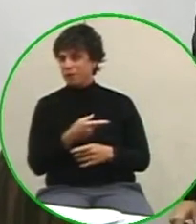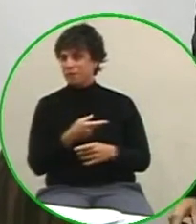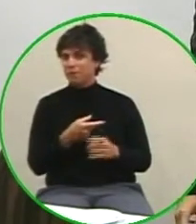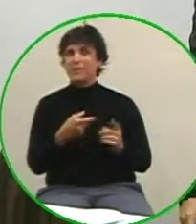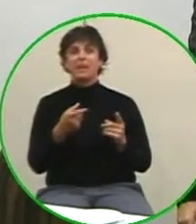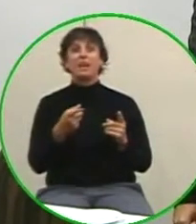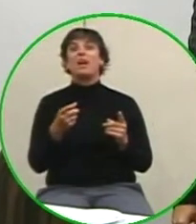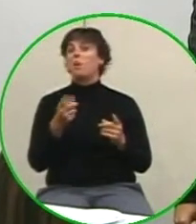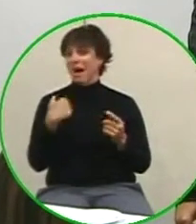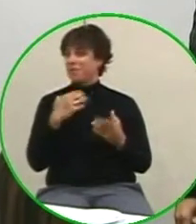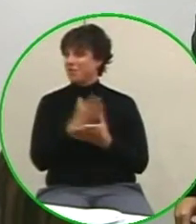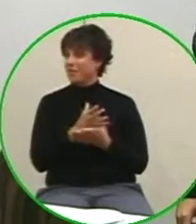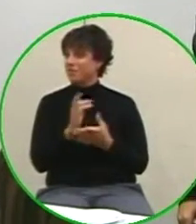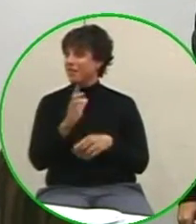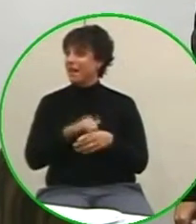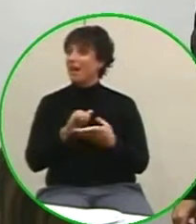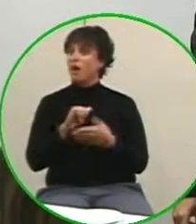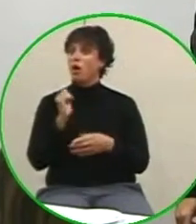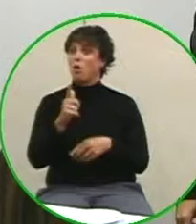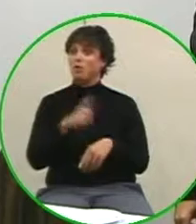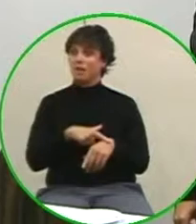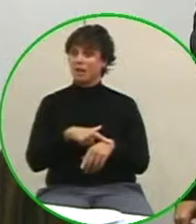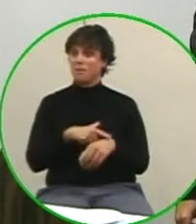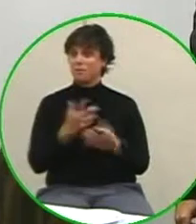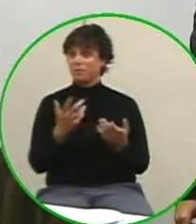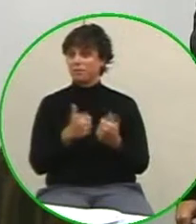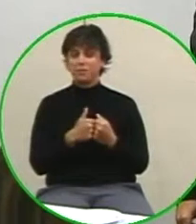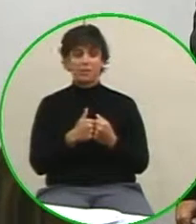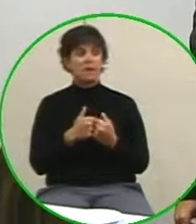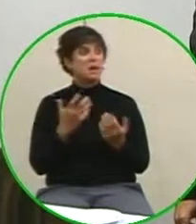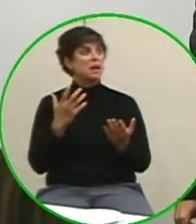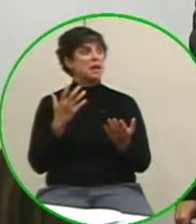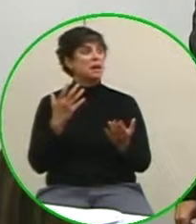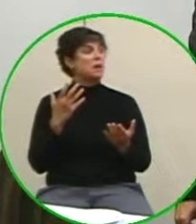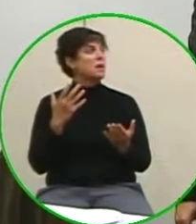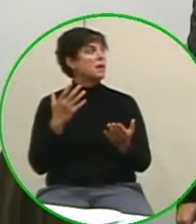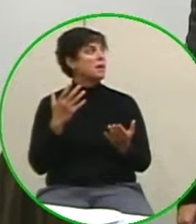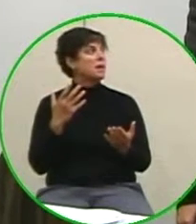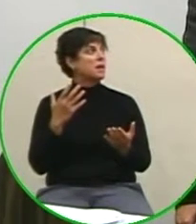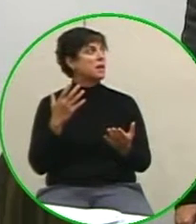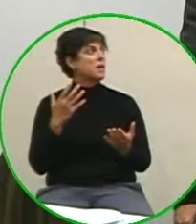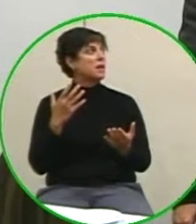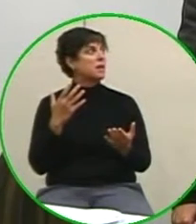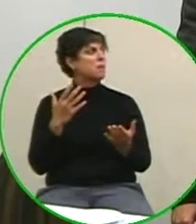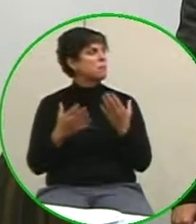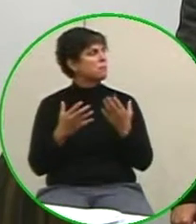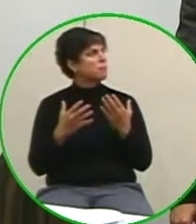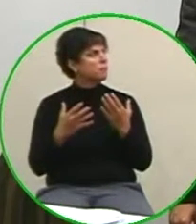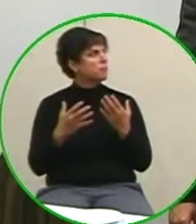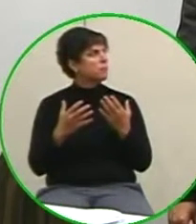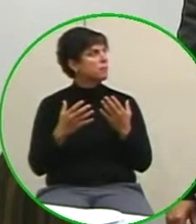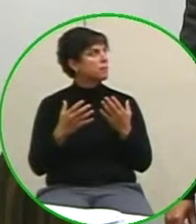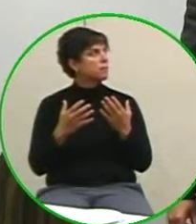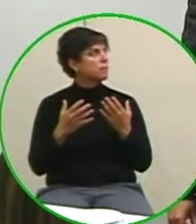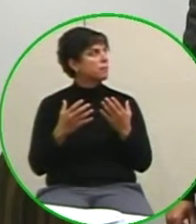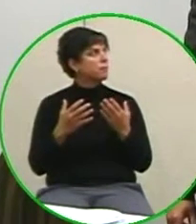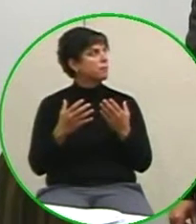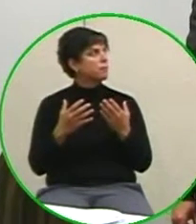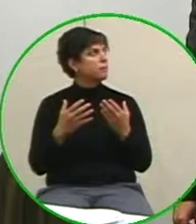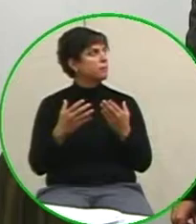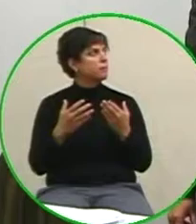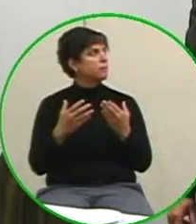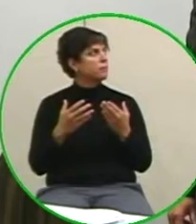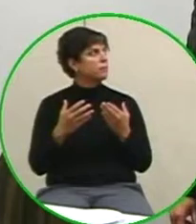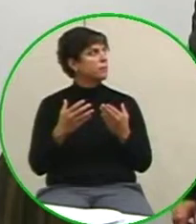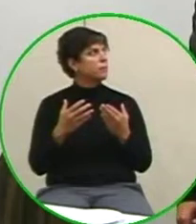get interventions like that all the time, and it may be an extinction burst, right? It may be that he's got to figure out it's not just the fact that he doesn't need to do a bigger